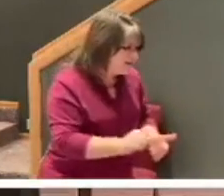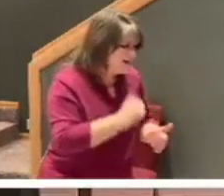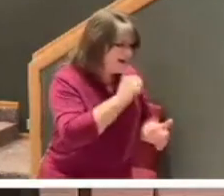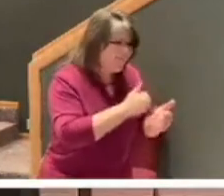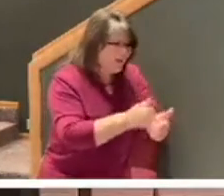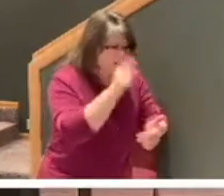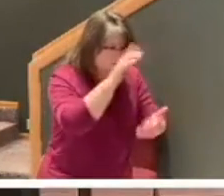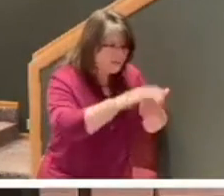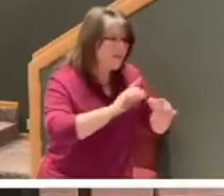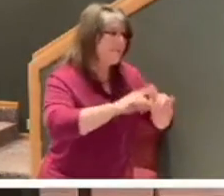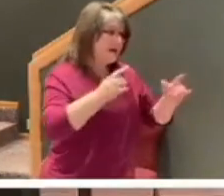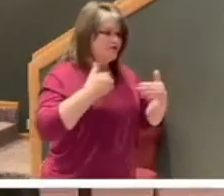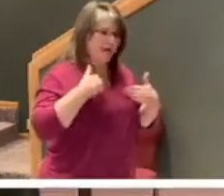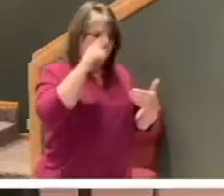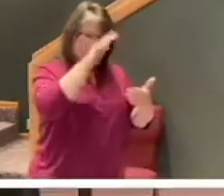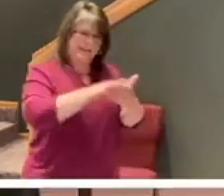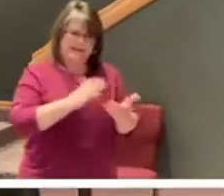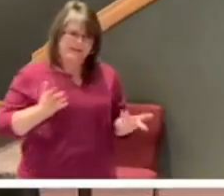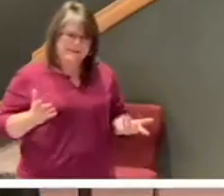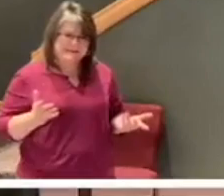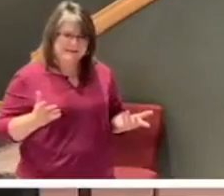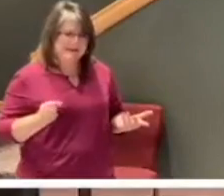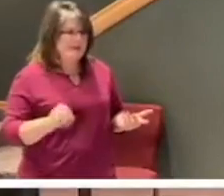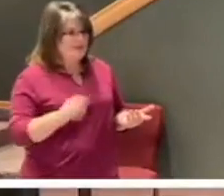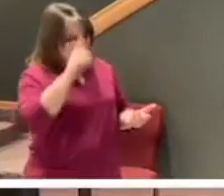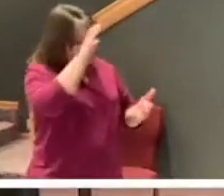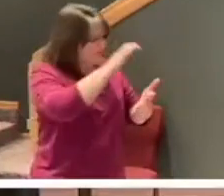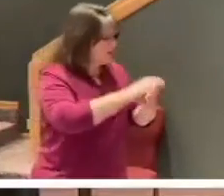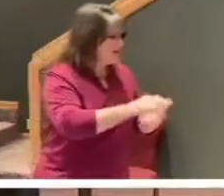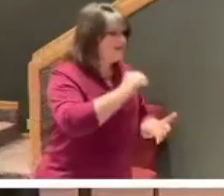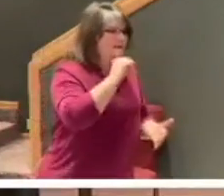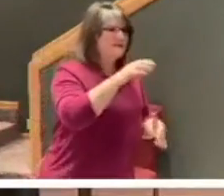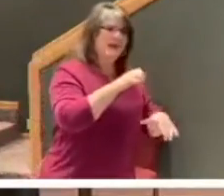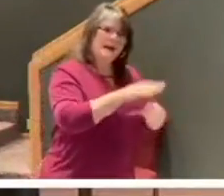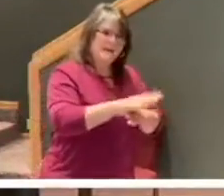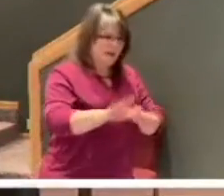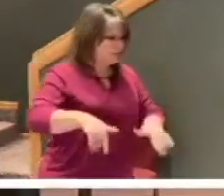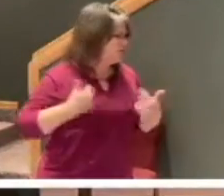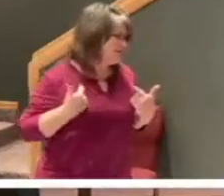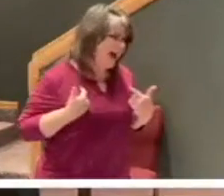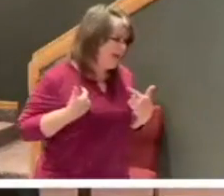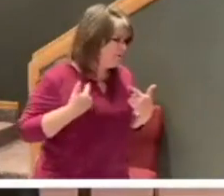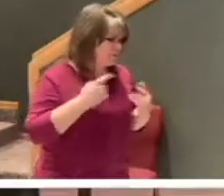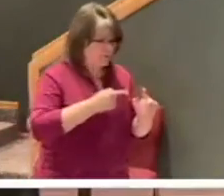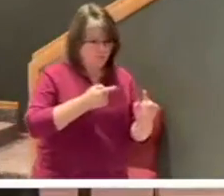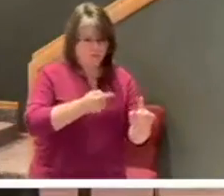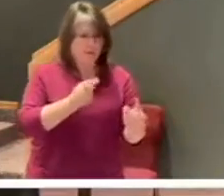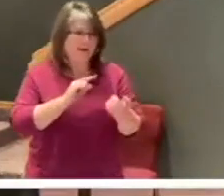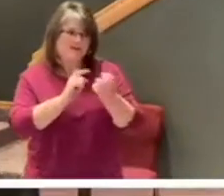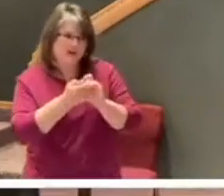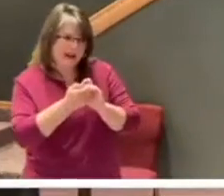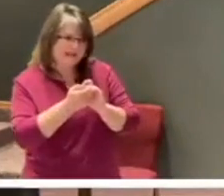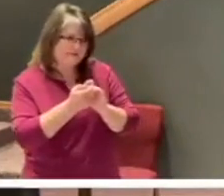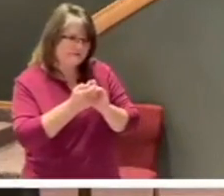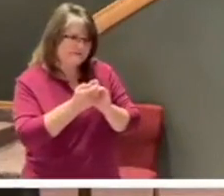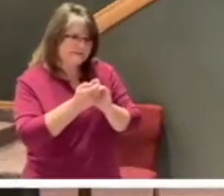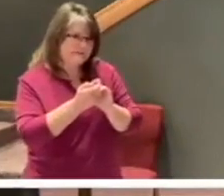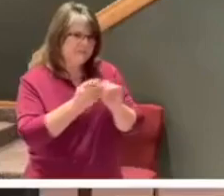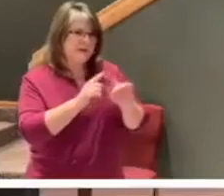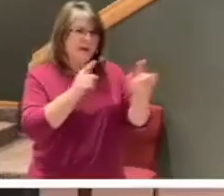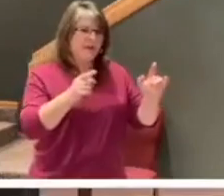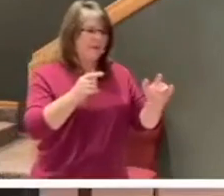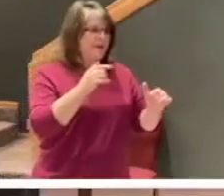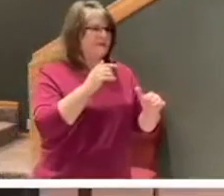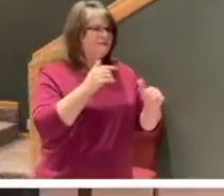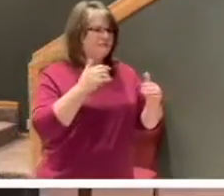she had beliefs. So her beliefs did not impact her life to the point of change, but she had